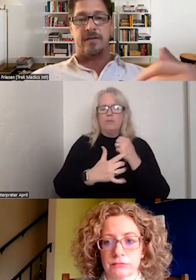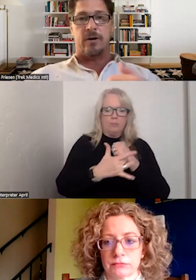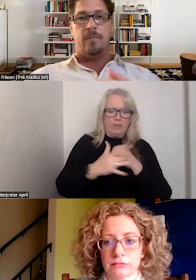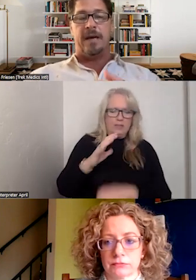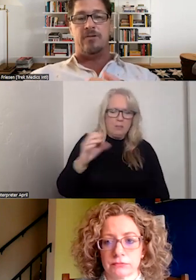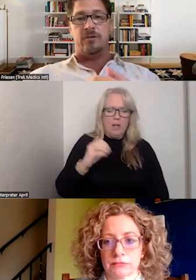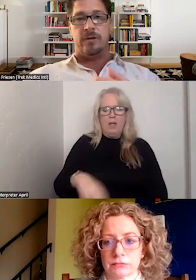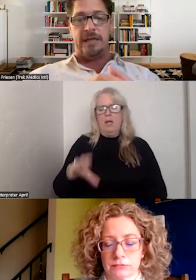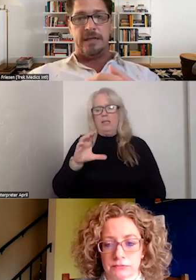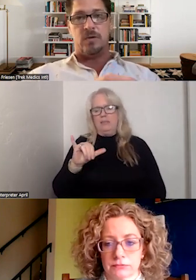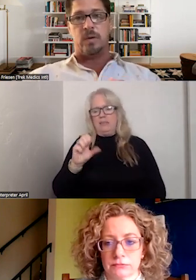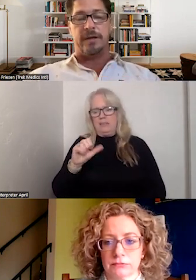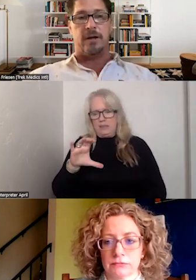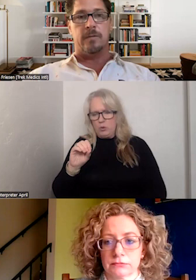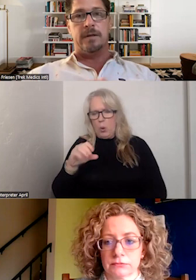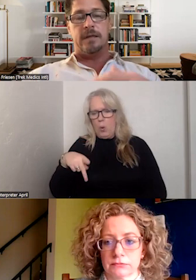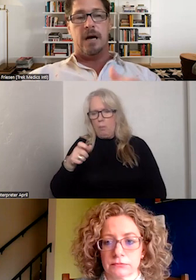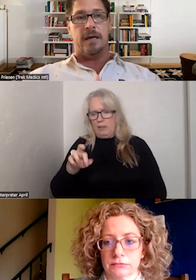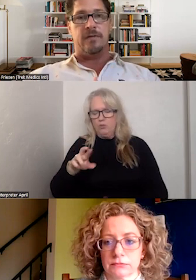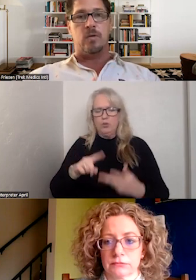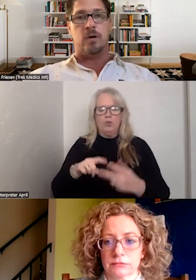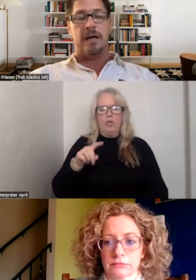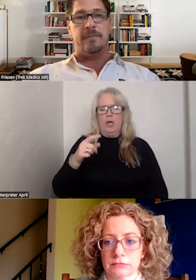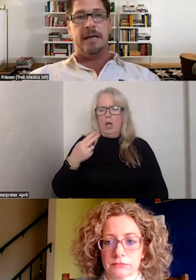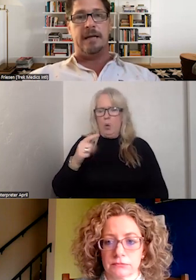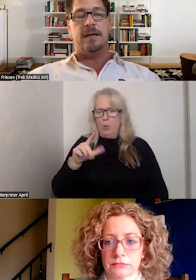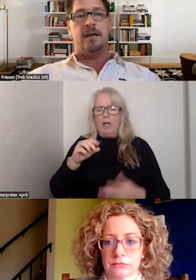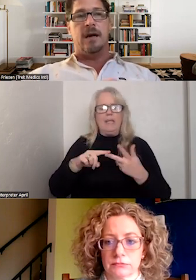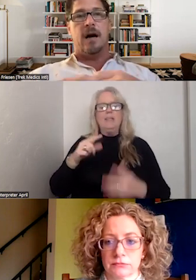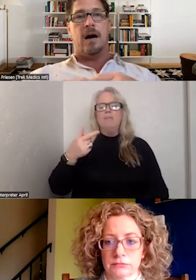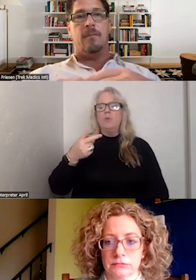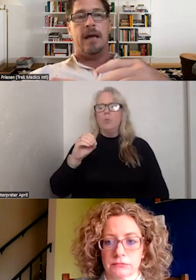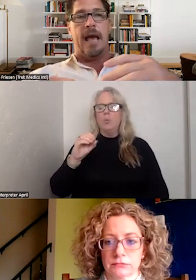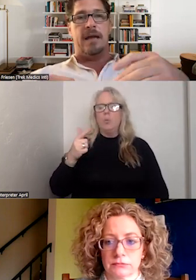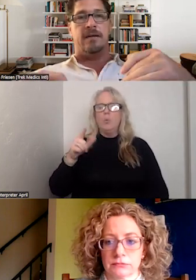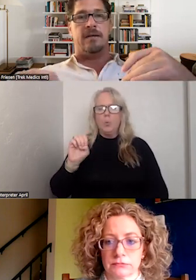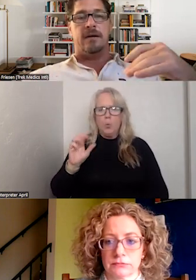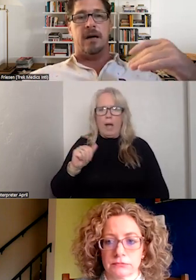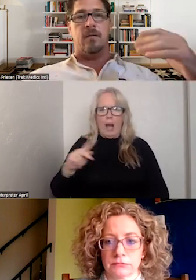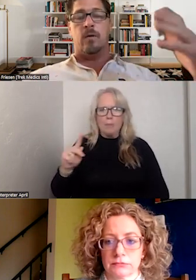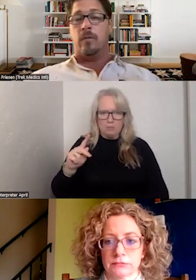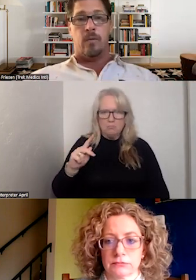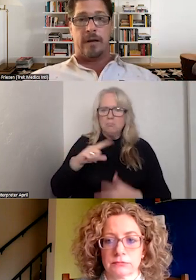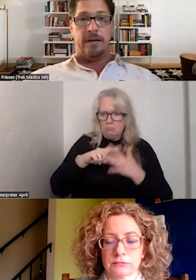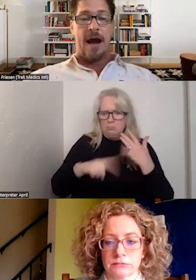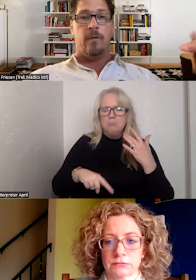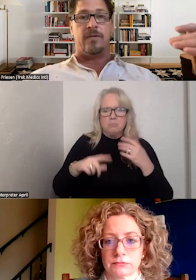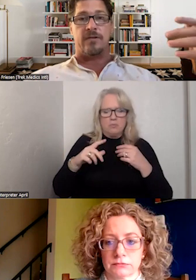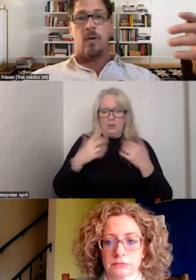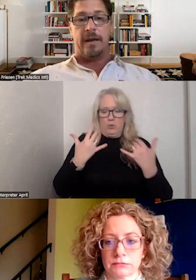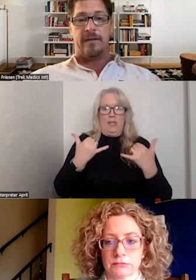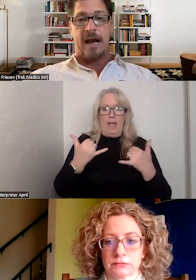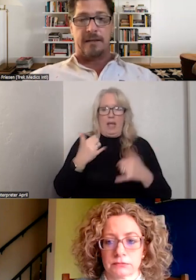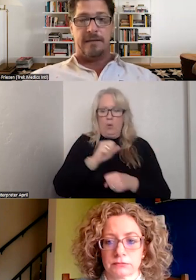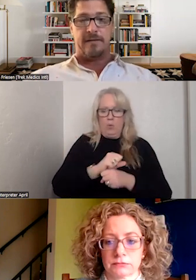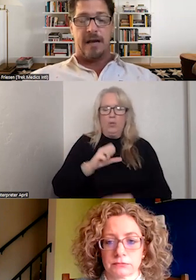like Cisco, PagerDuty, Twilio, even Google at the beginning. And we're working now with